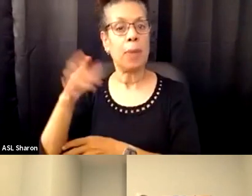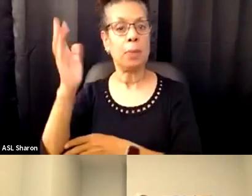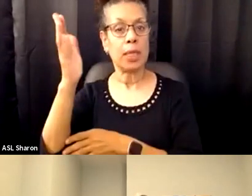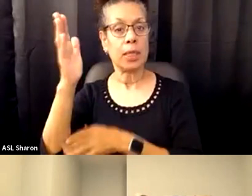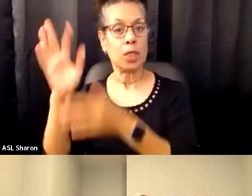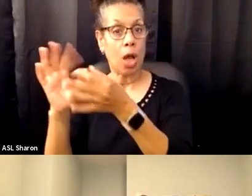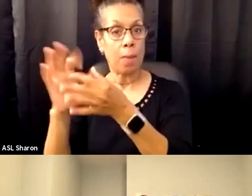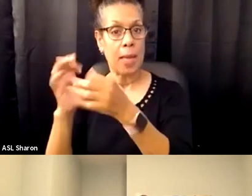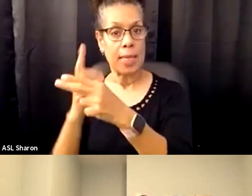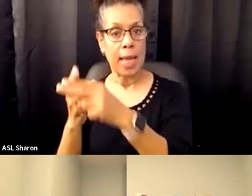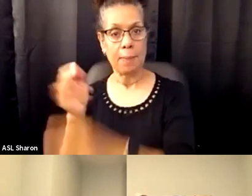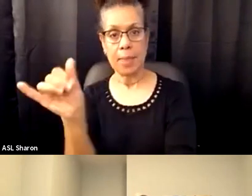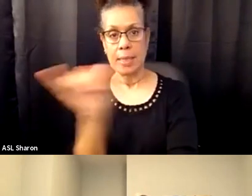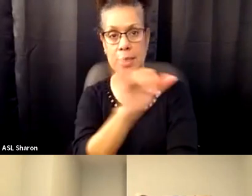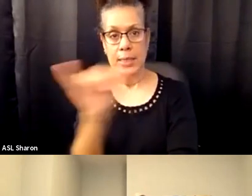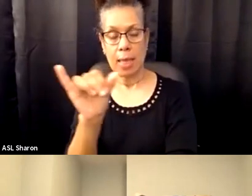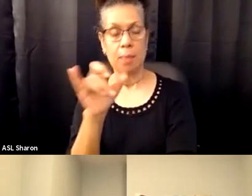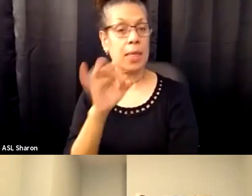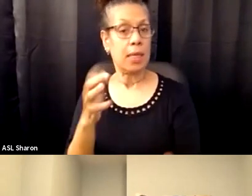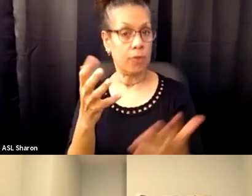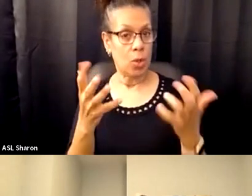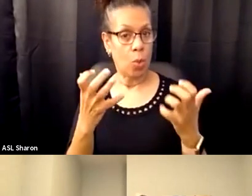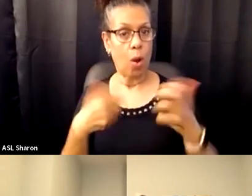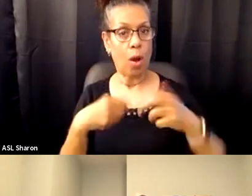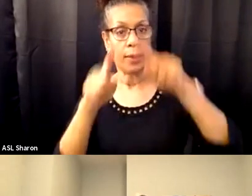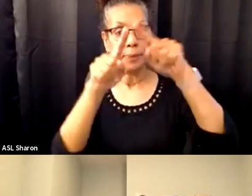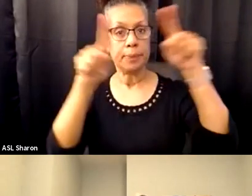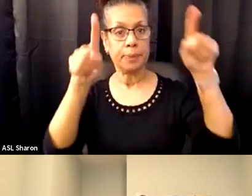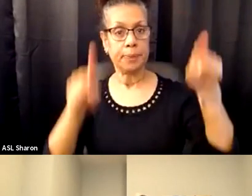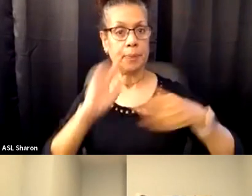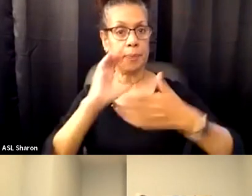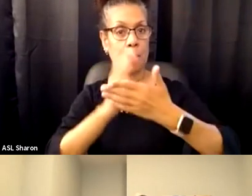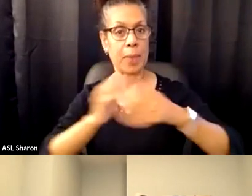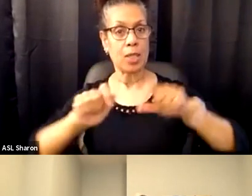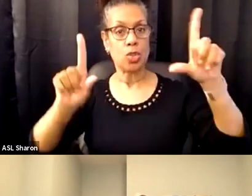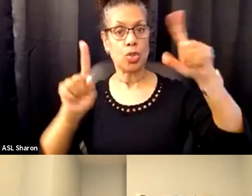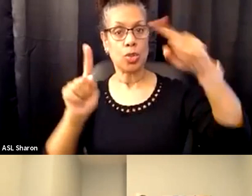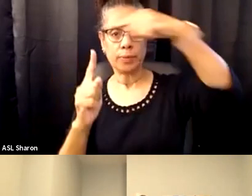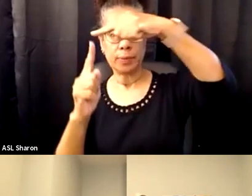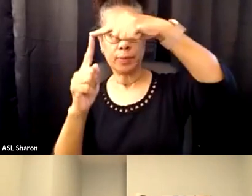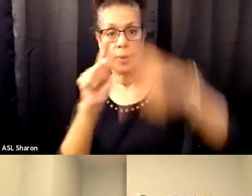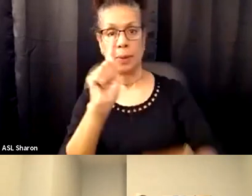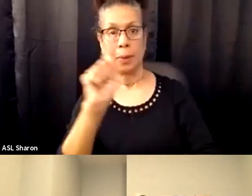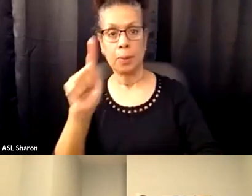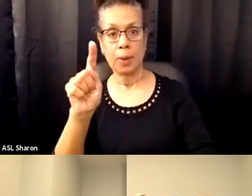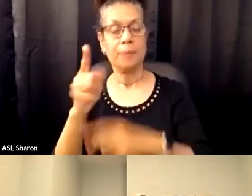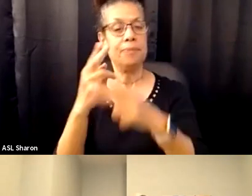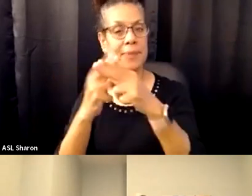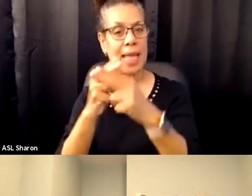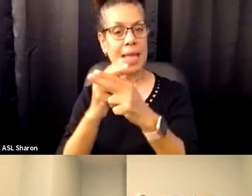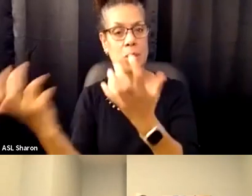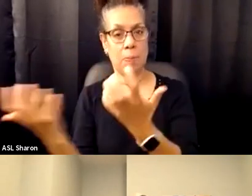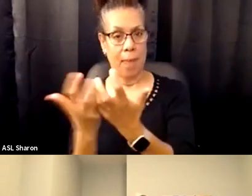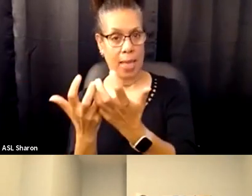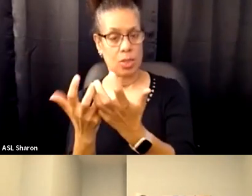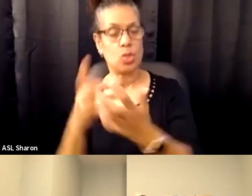comment you can use the zoom tools to rename yourself so that committee staff will be able to recognize you when it